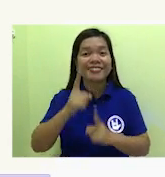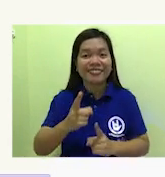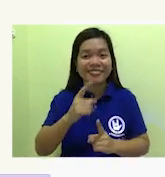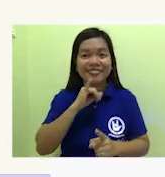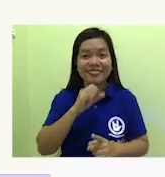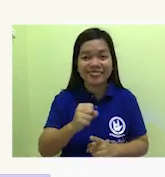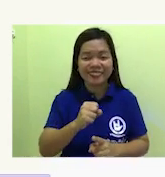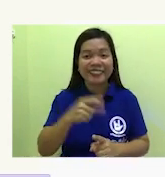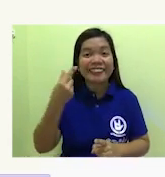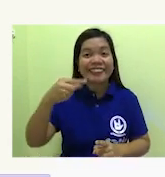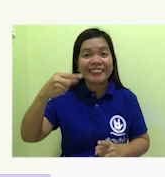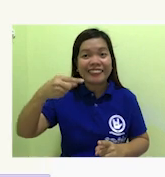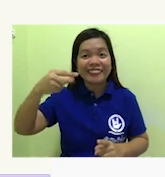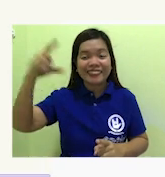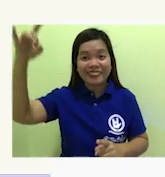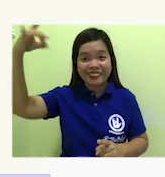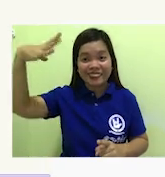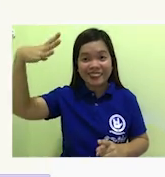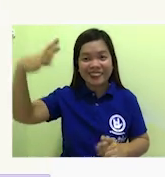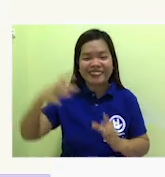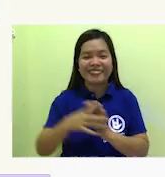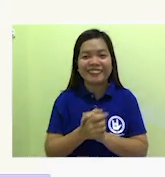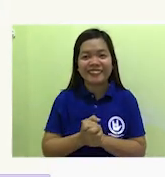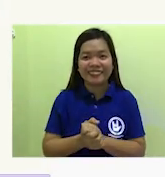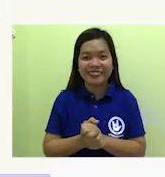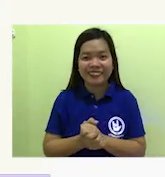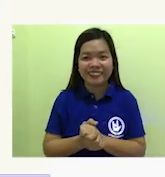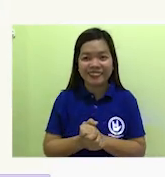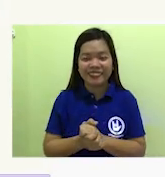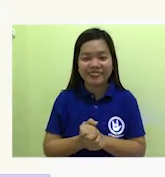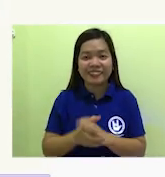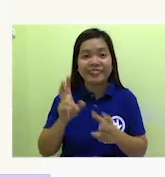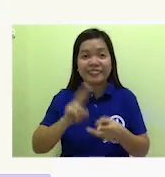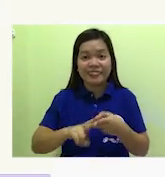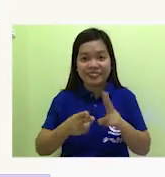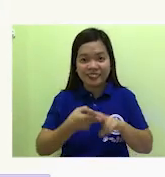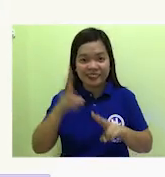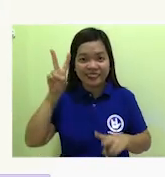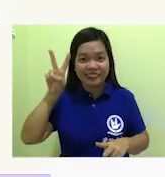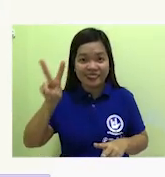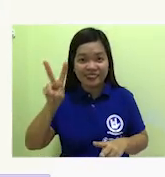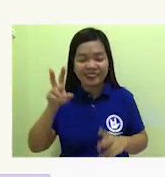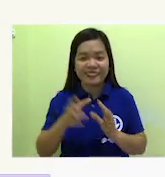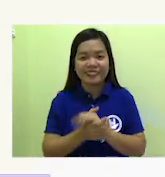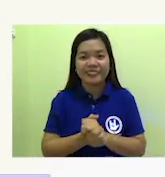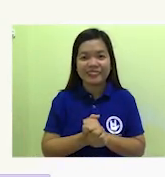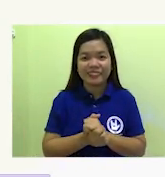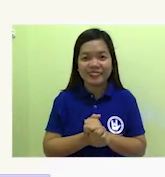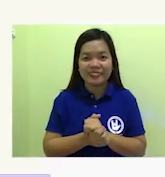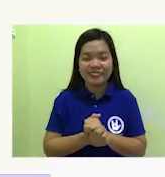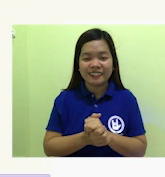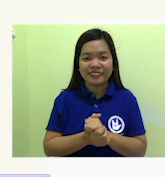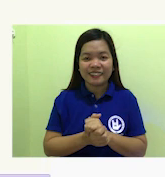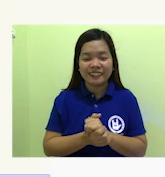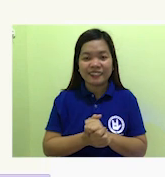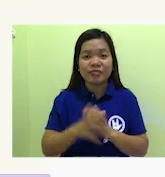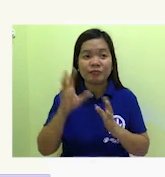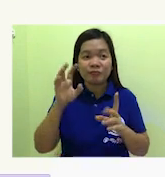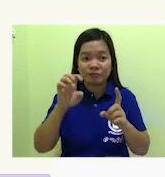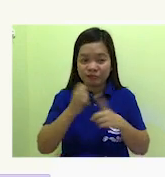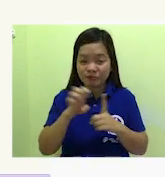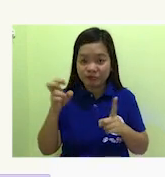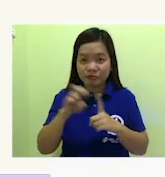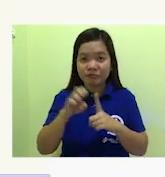Very good. The answer is green light. Number two,